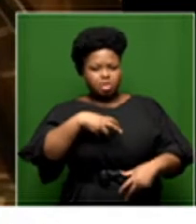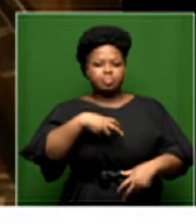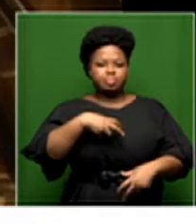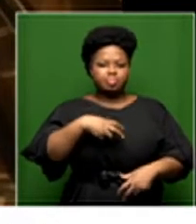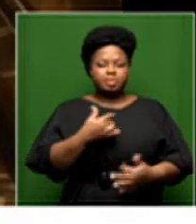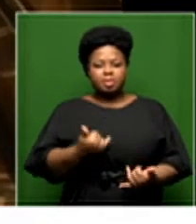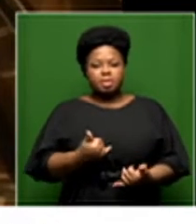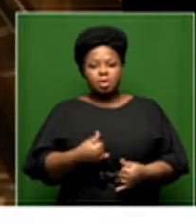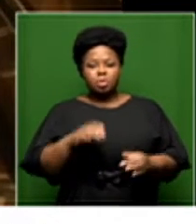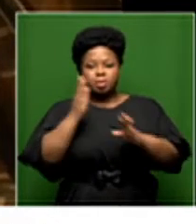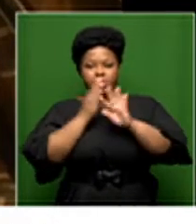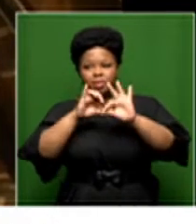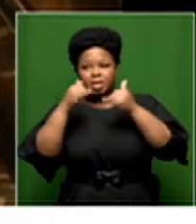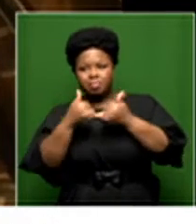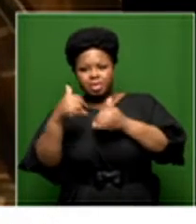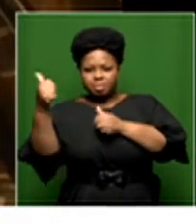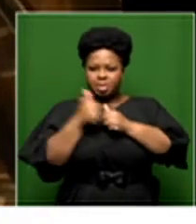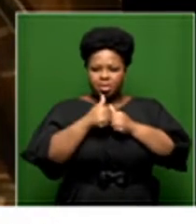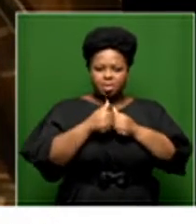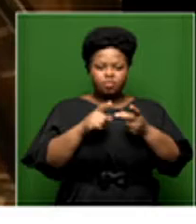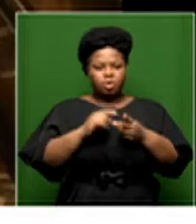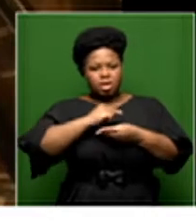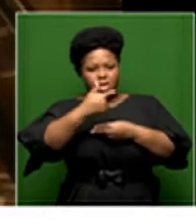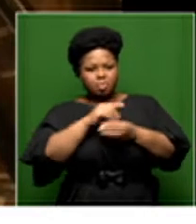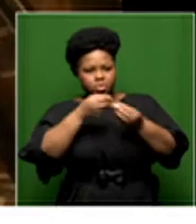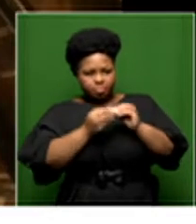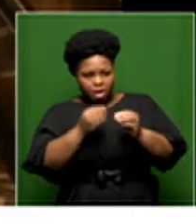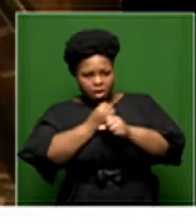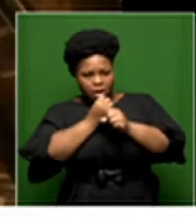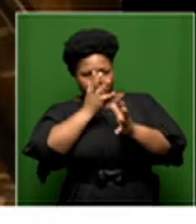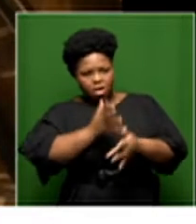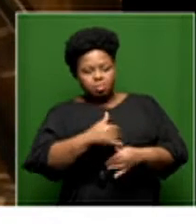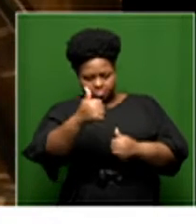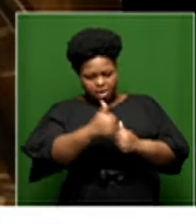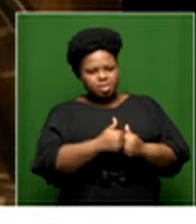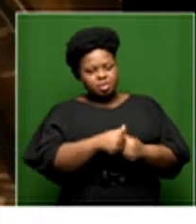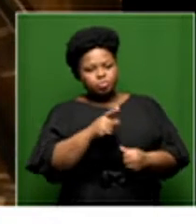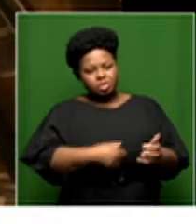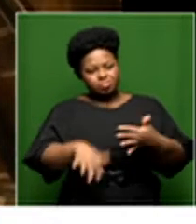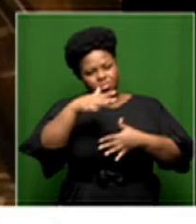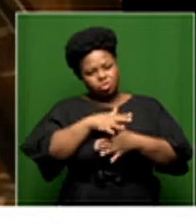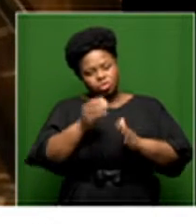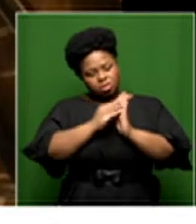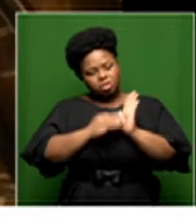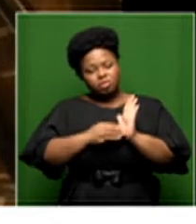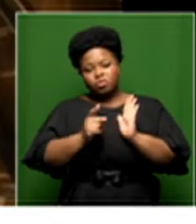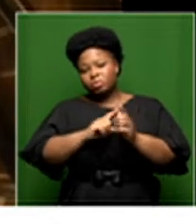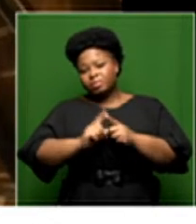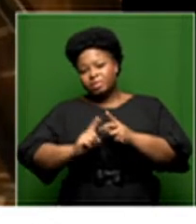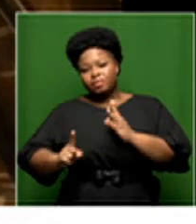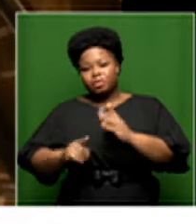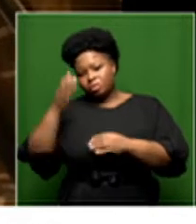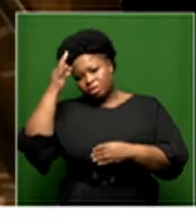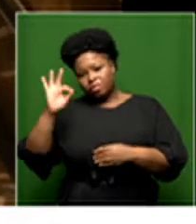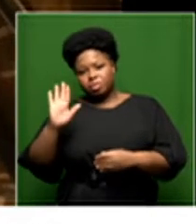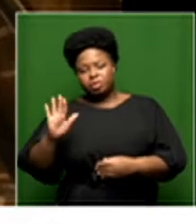partnerships with private companies like tablet or laptop manufacturers should be on the priority list of the